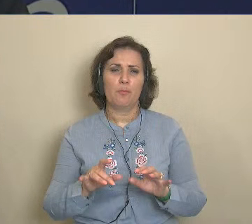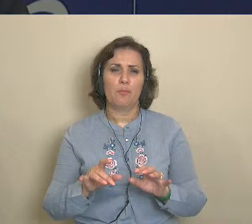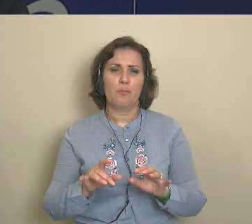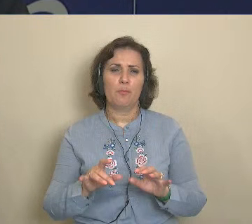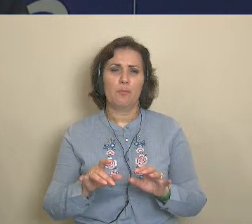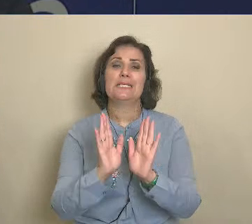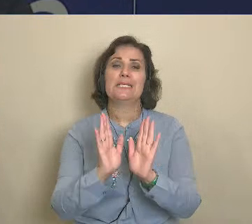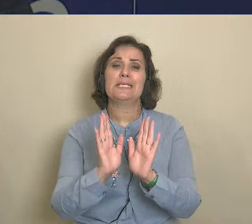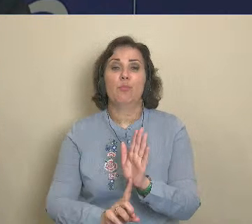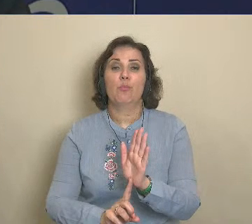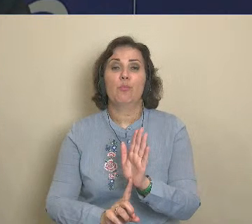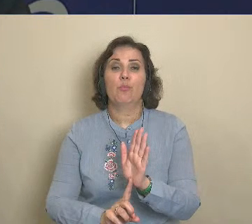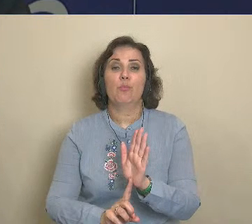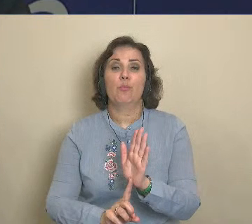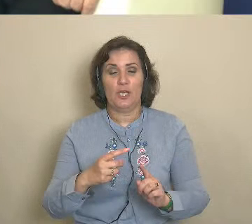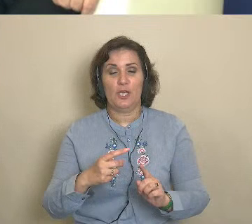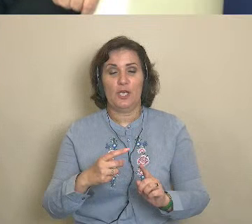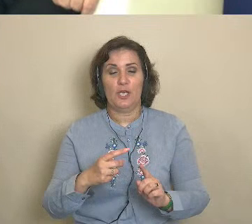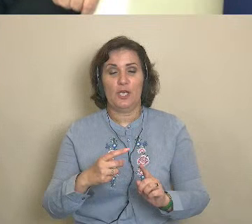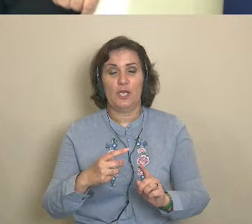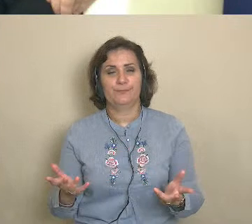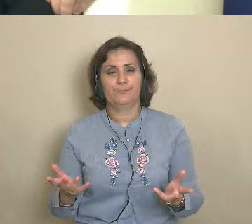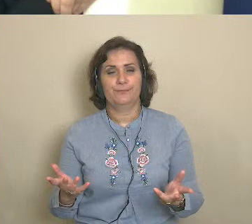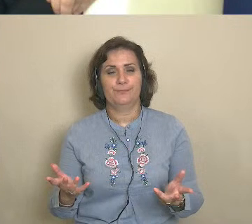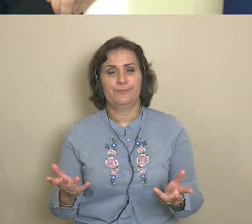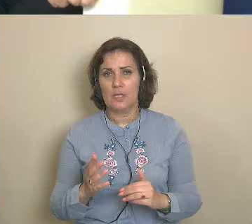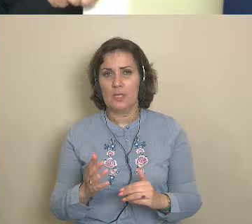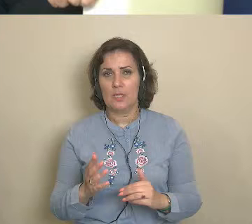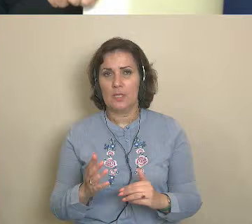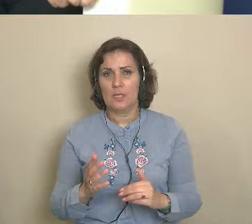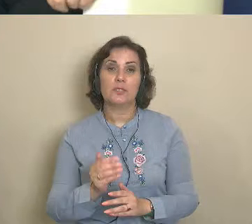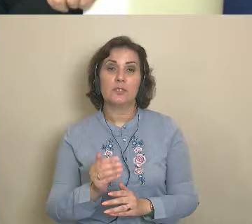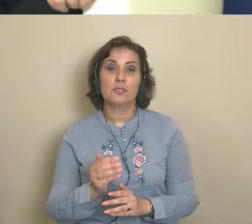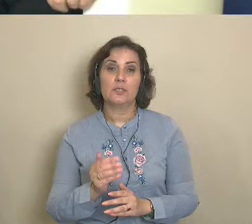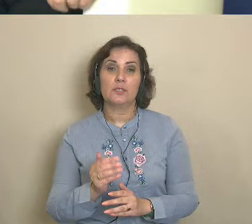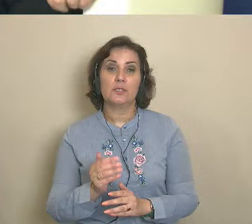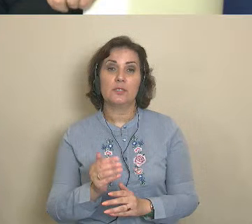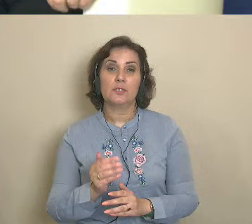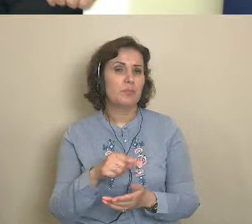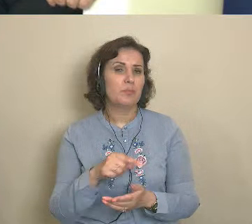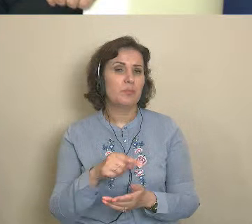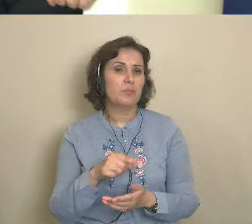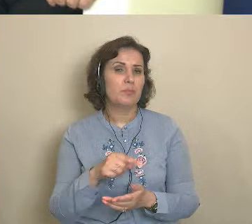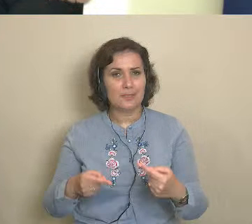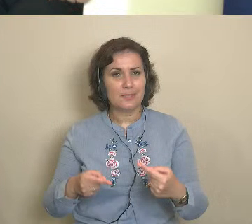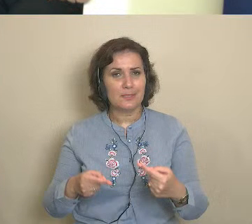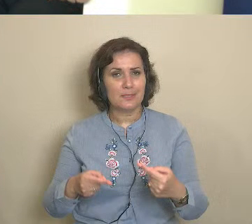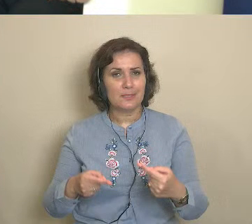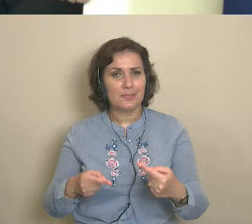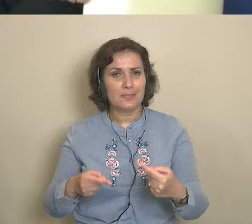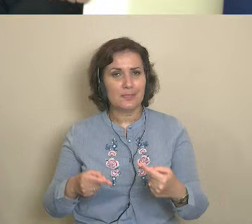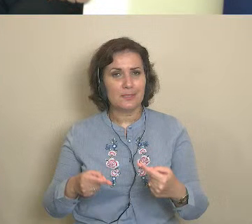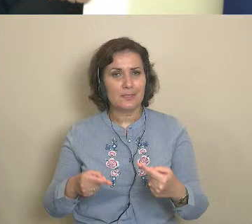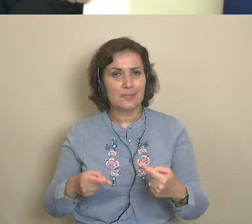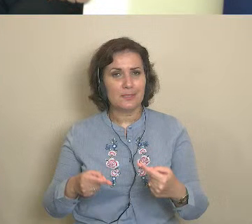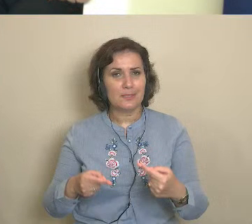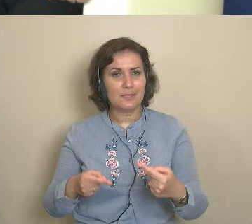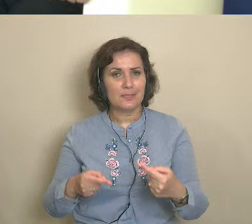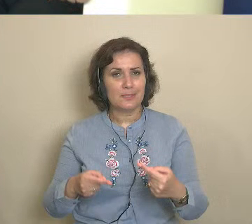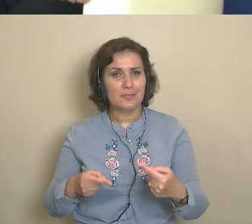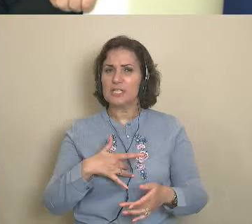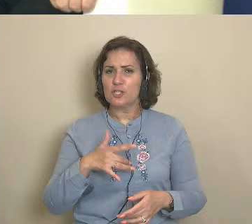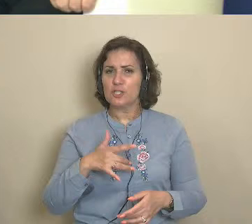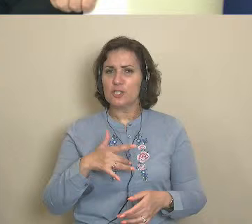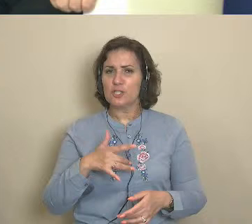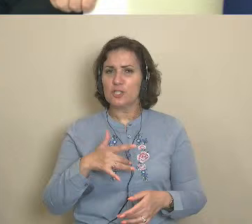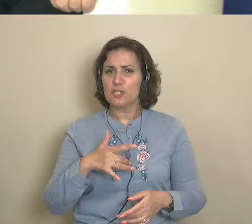offenses and administrative offenses, administrative misdemeanors. The election process only started, and this case law is going to